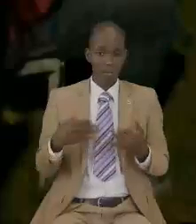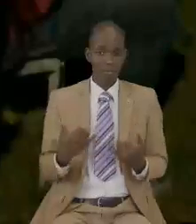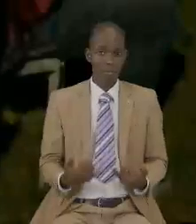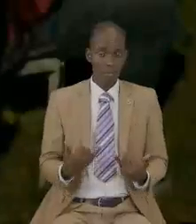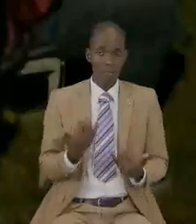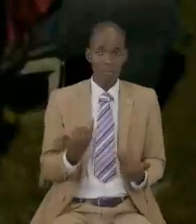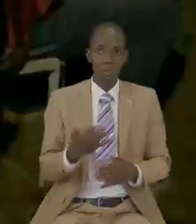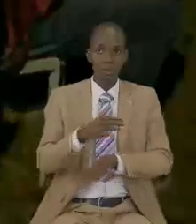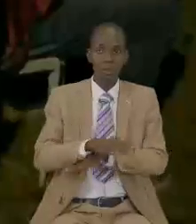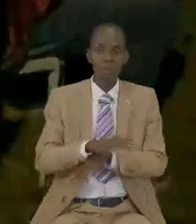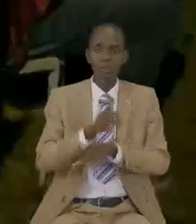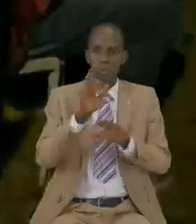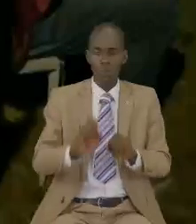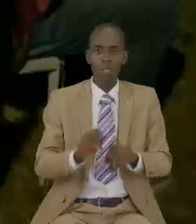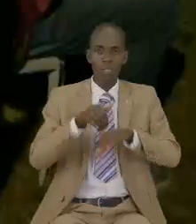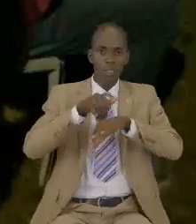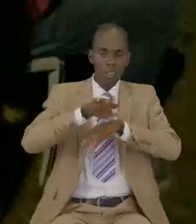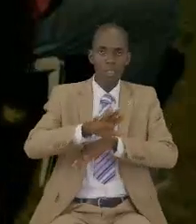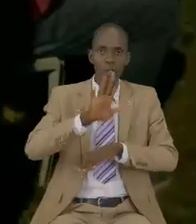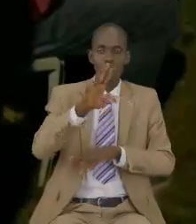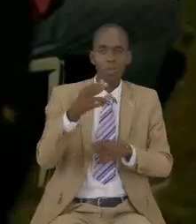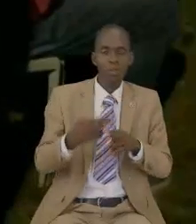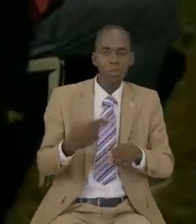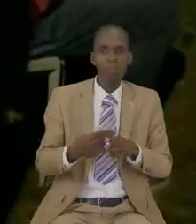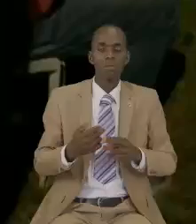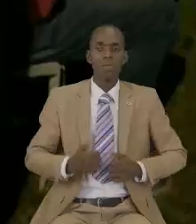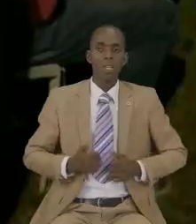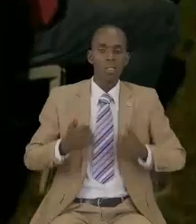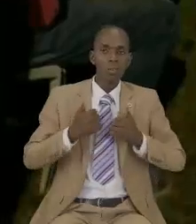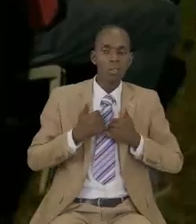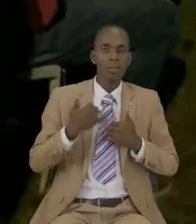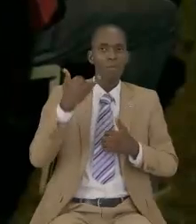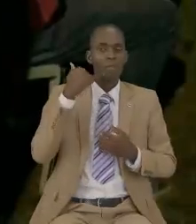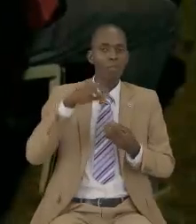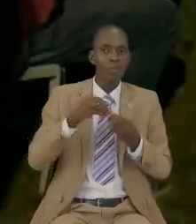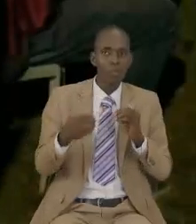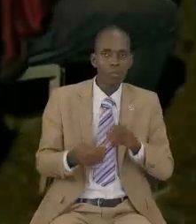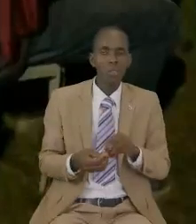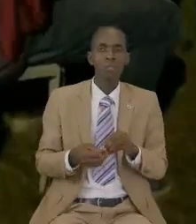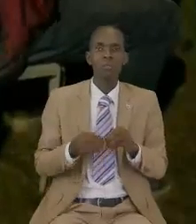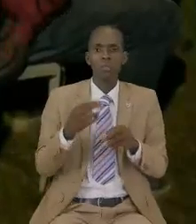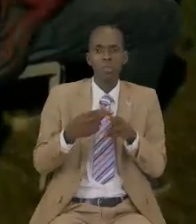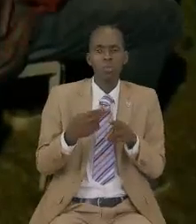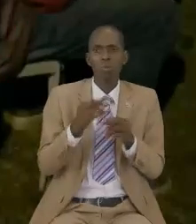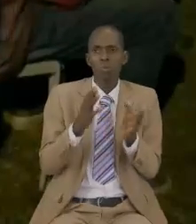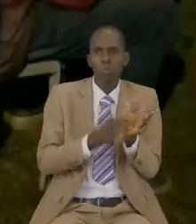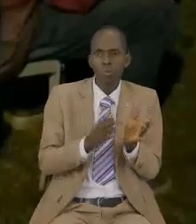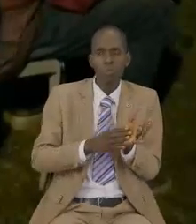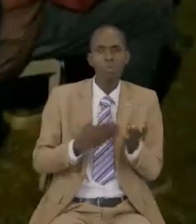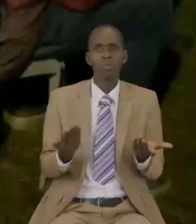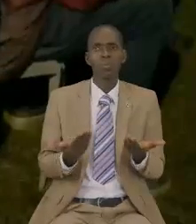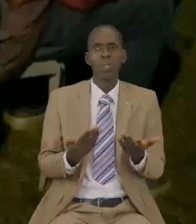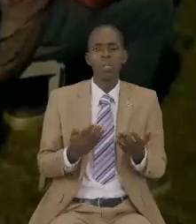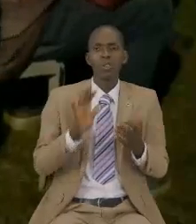tonight. They have heard the word, they have responded. There is great joy in heaven. The servant of God